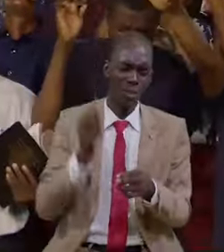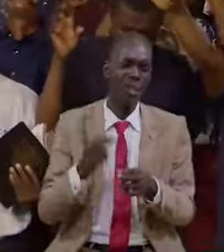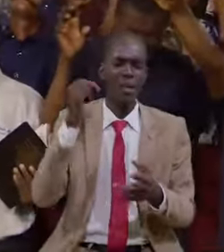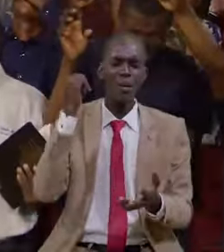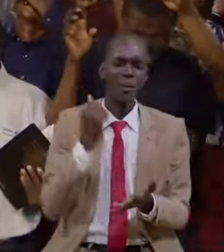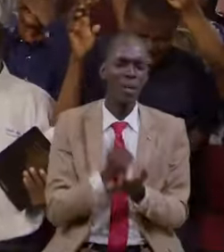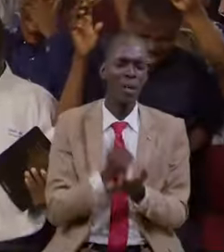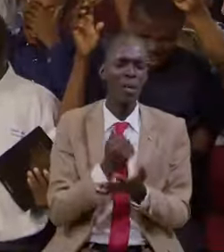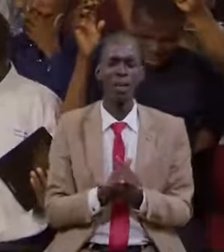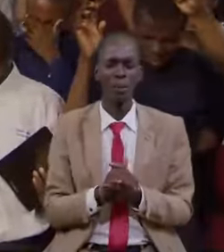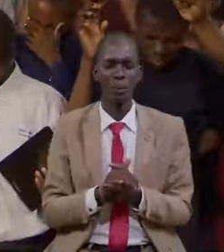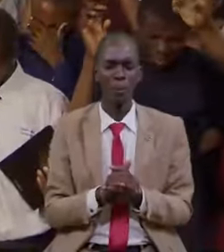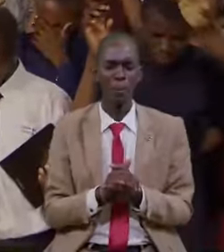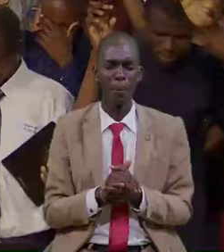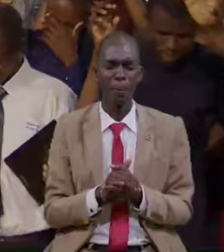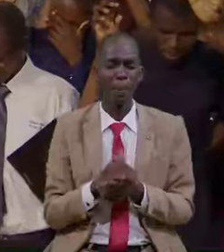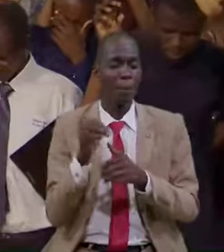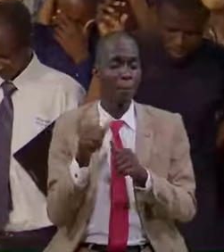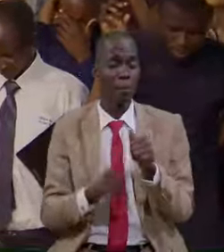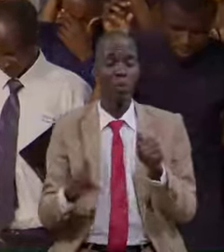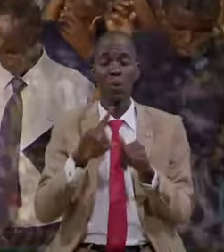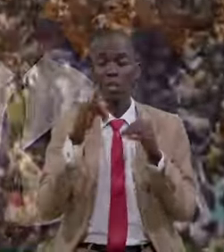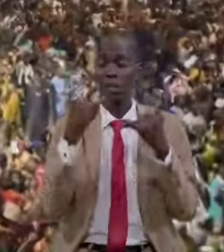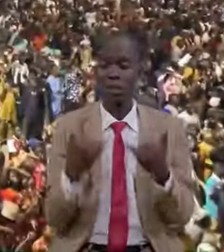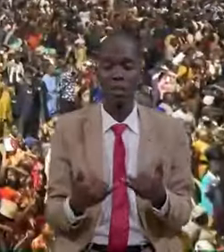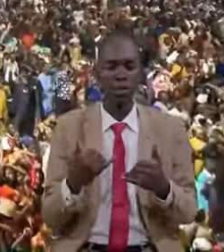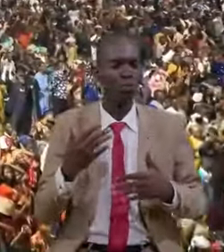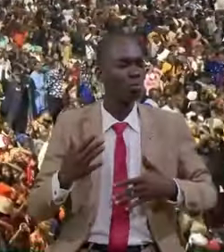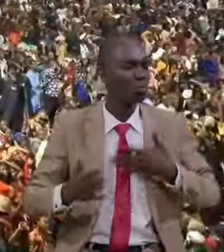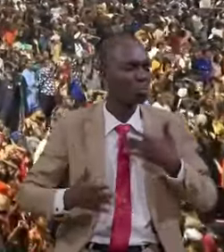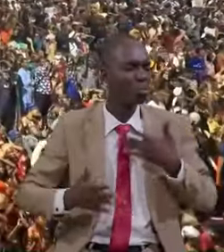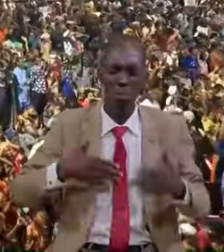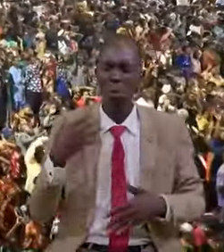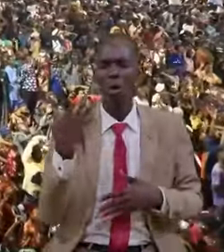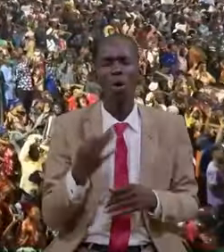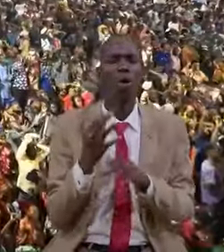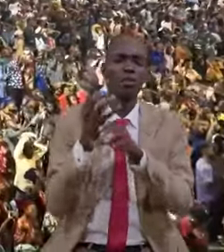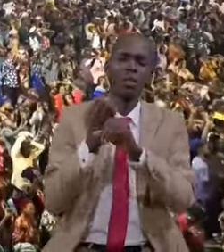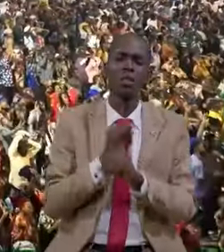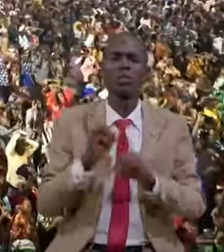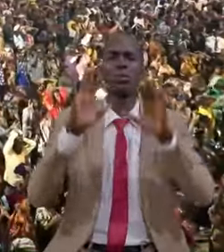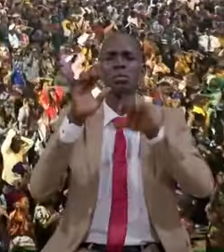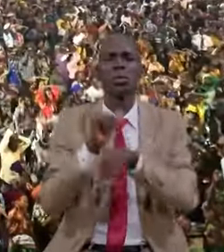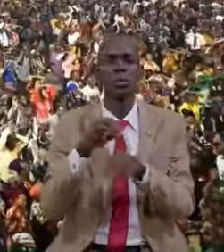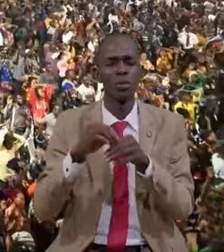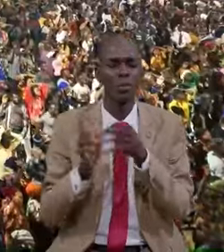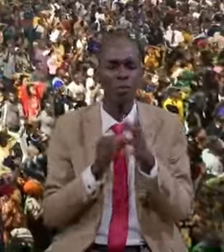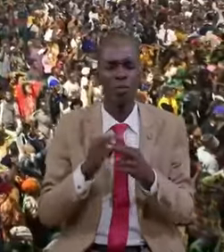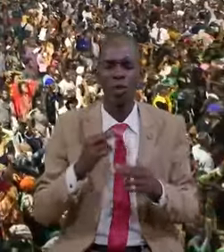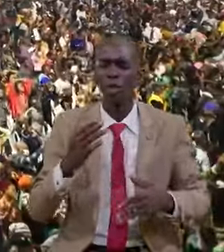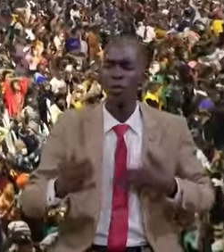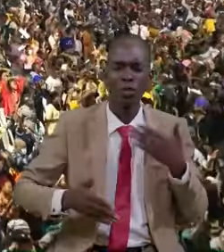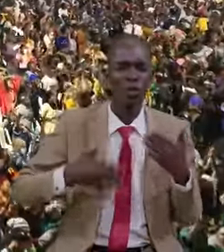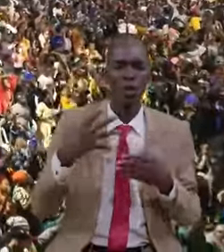name. Everywhere now, joy of receiving miracle, joy of